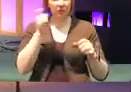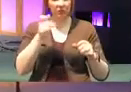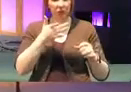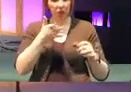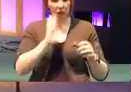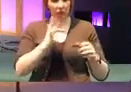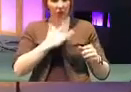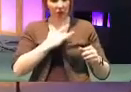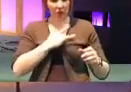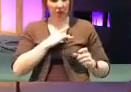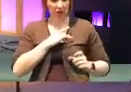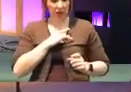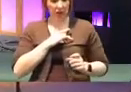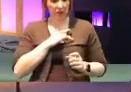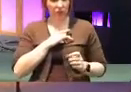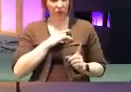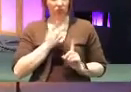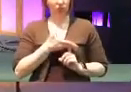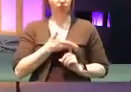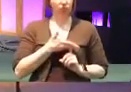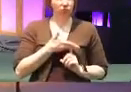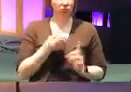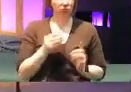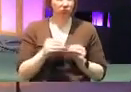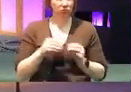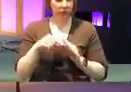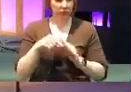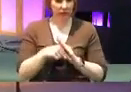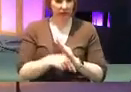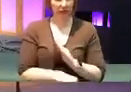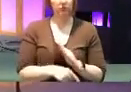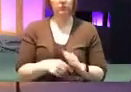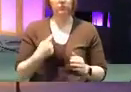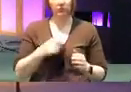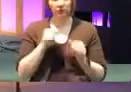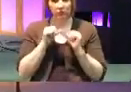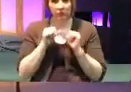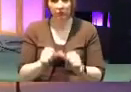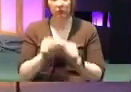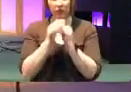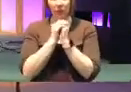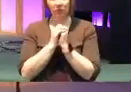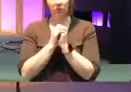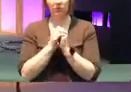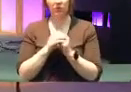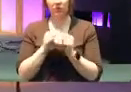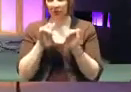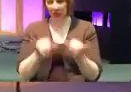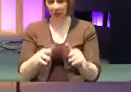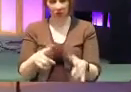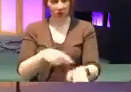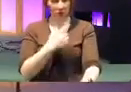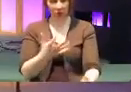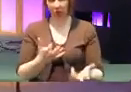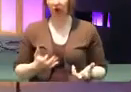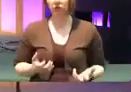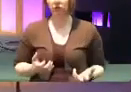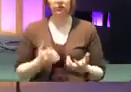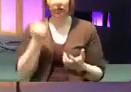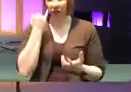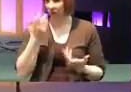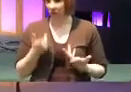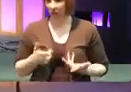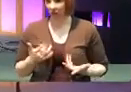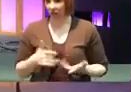heart with that deeper conviction. So we're going to continue to worship. You stay here as long as you want to. Those of you that feel that you're